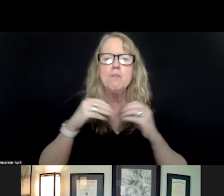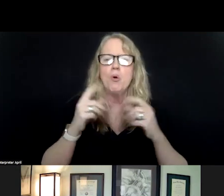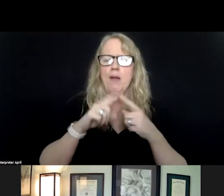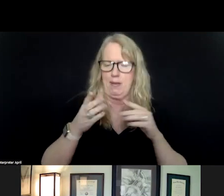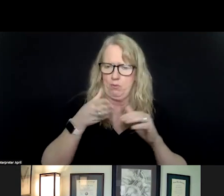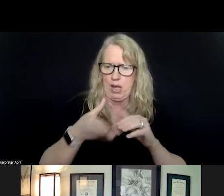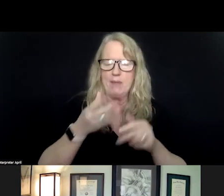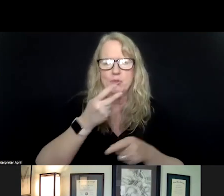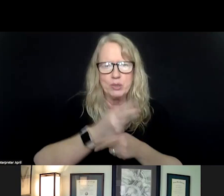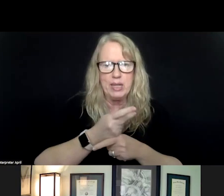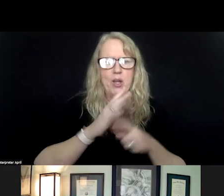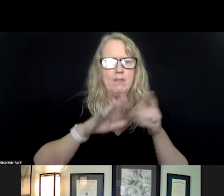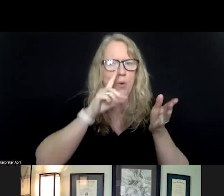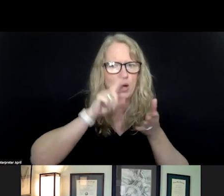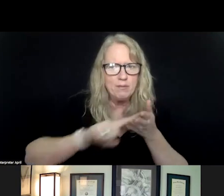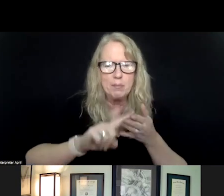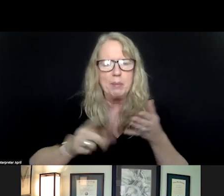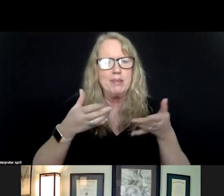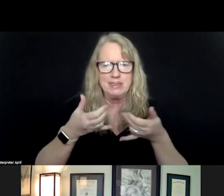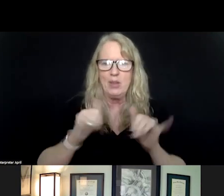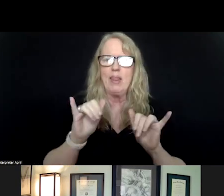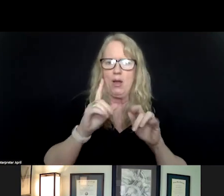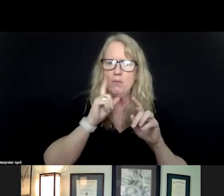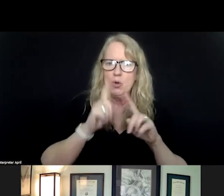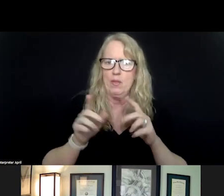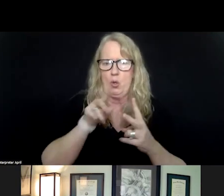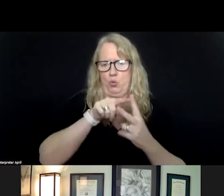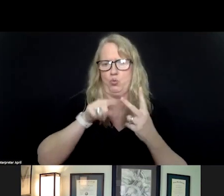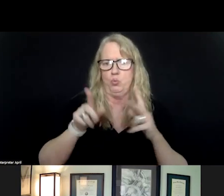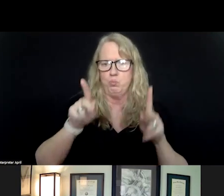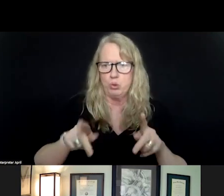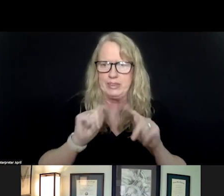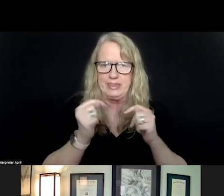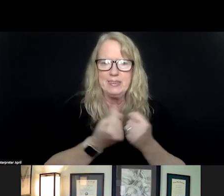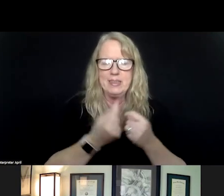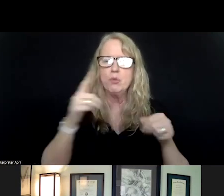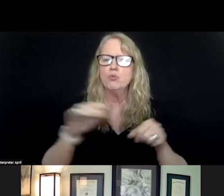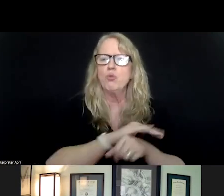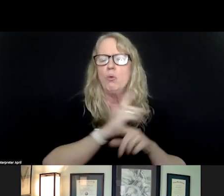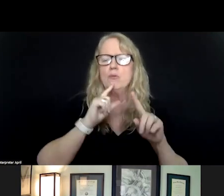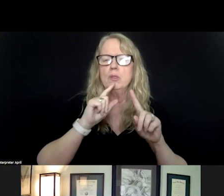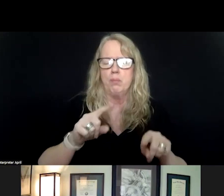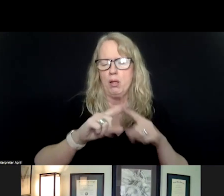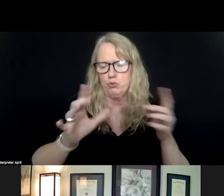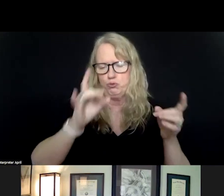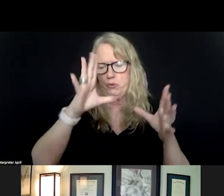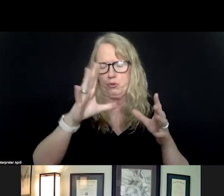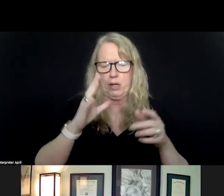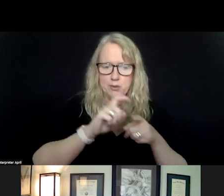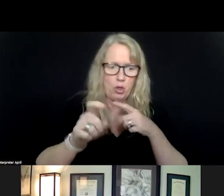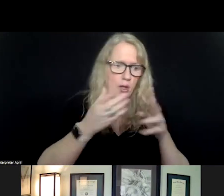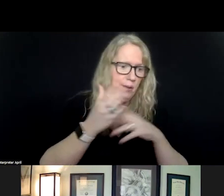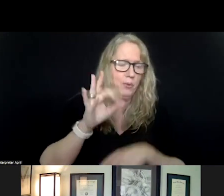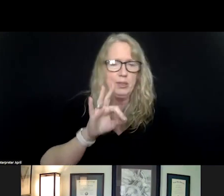and investigative practice, and still allowing crisis mobile teams, those two-person teams, to really respond to the crisis calls that are coming in through either